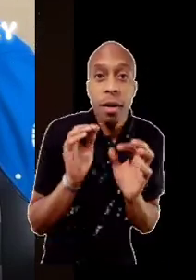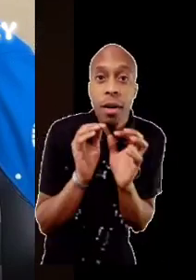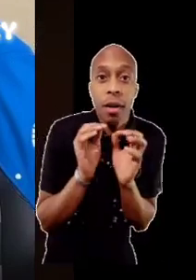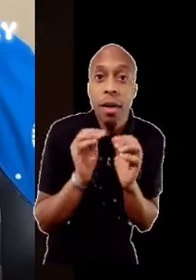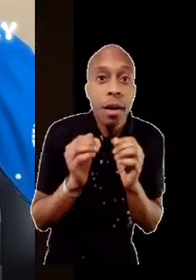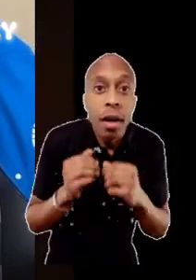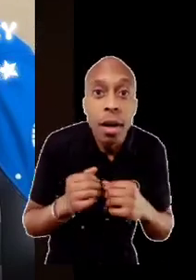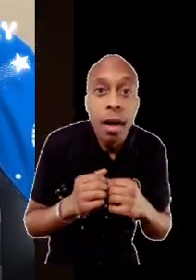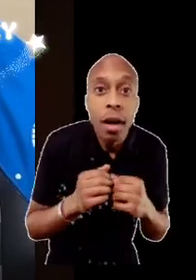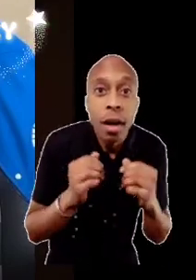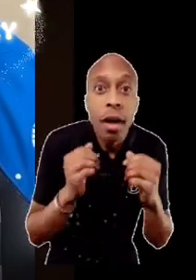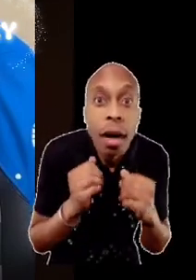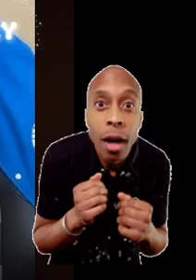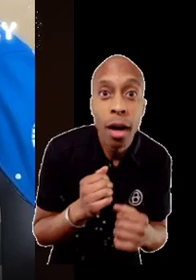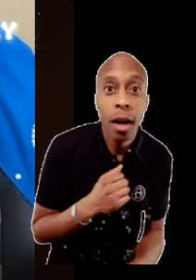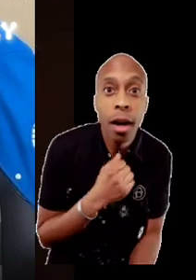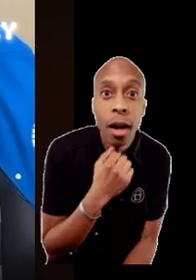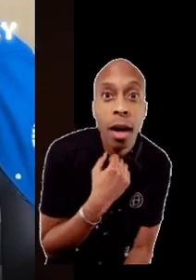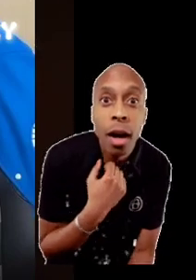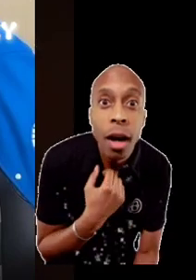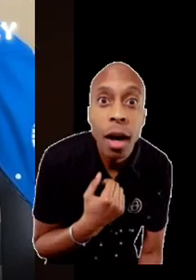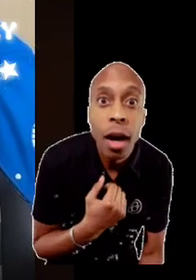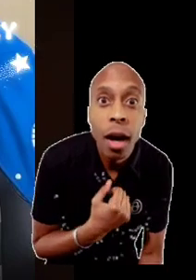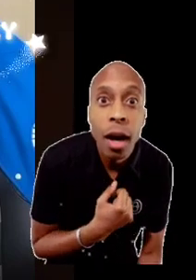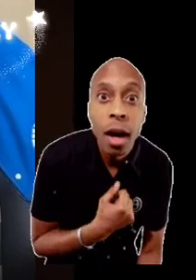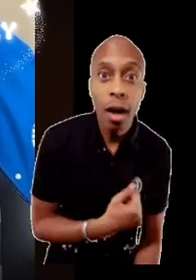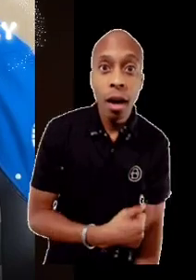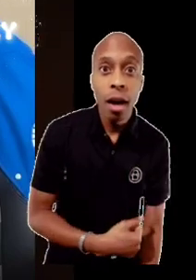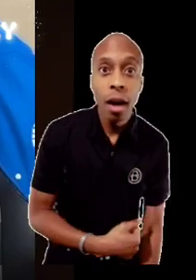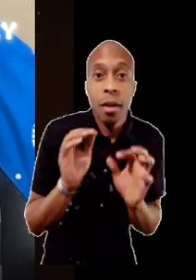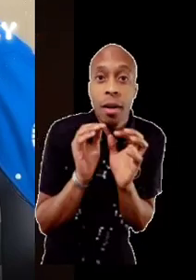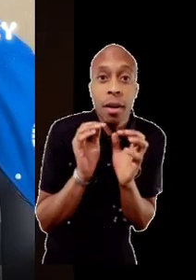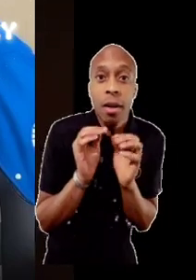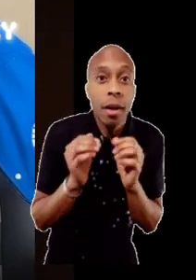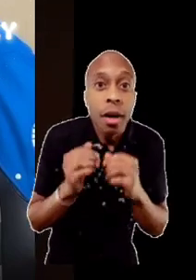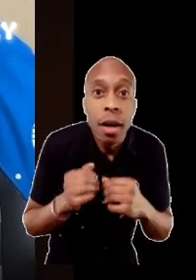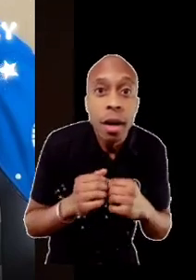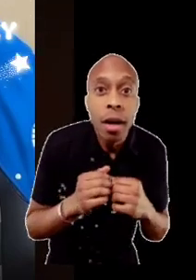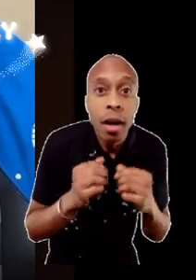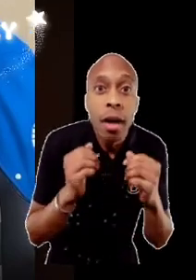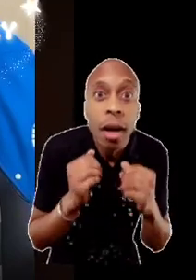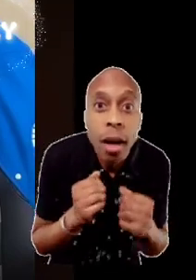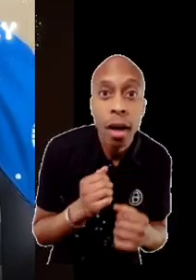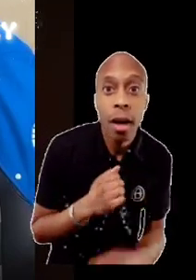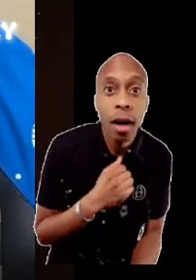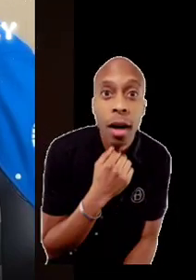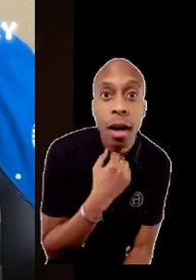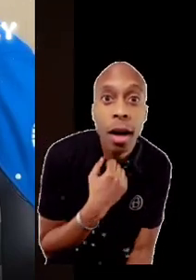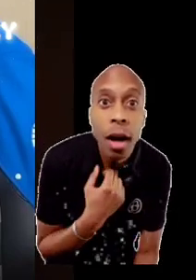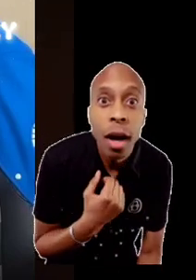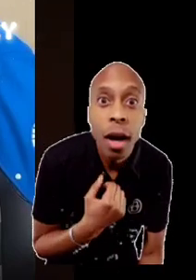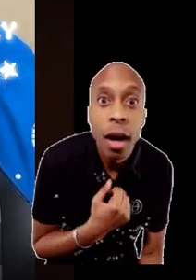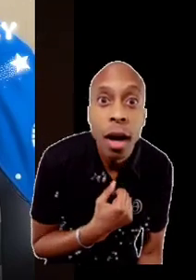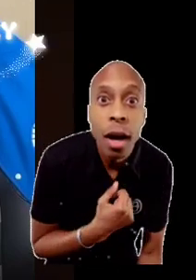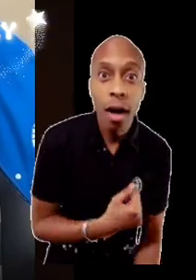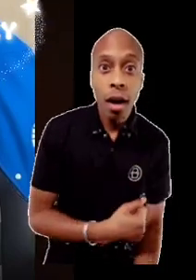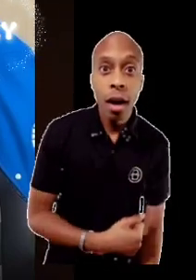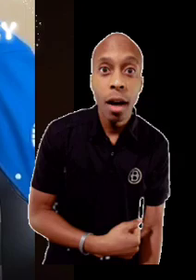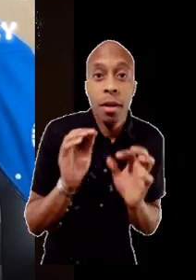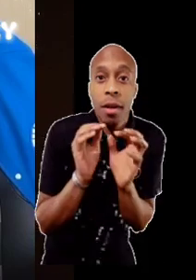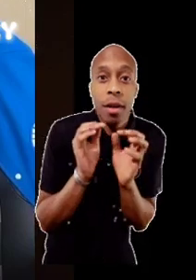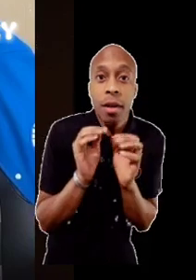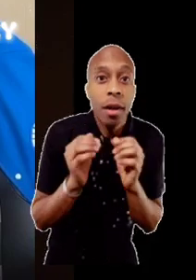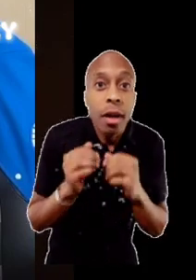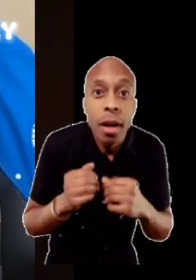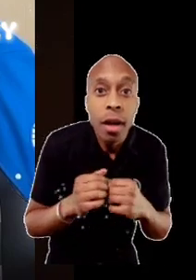and carry on. And we don't like her, we don't have black belly and yellow belly. We don't walk around with drunkard spirit and bad mind